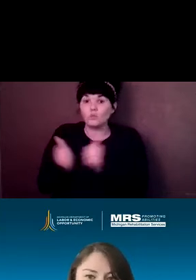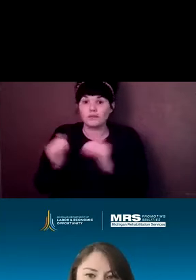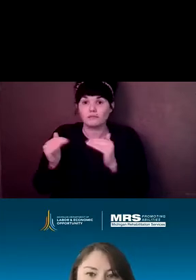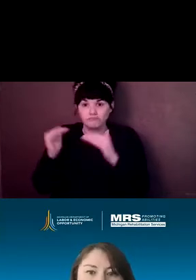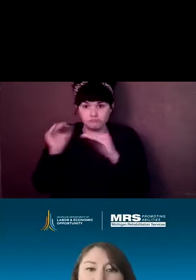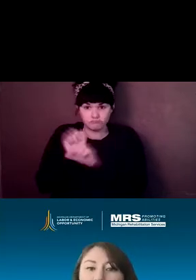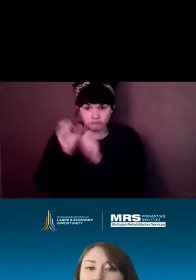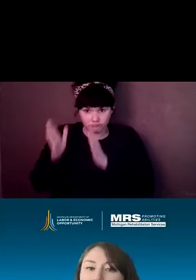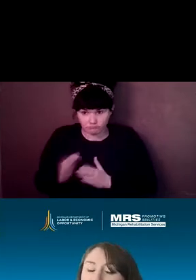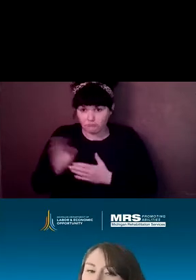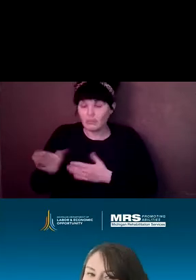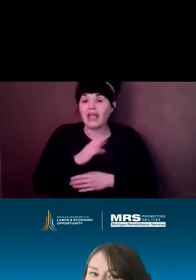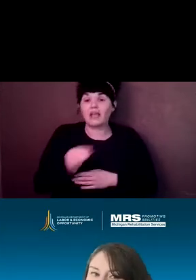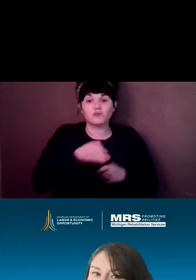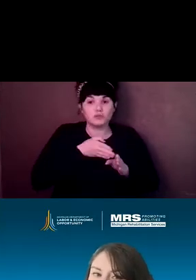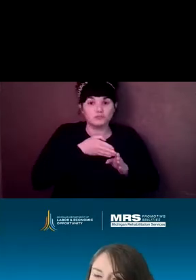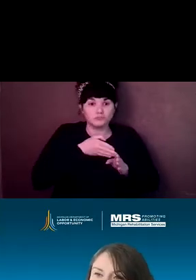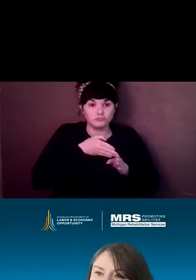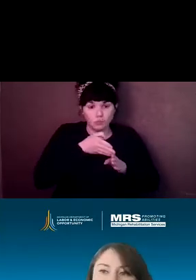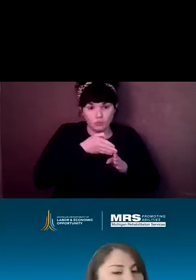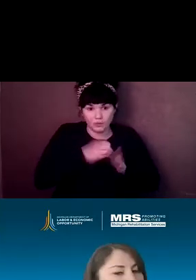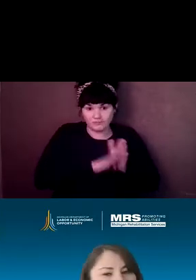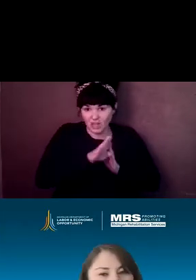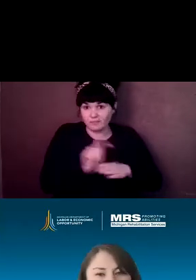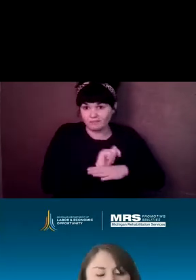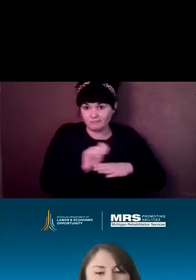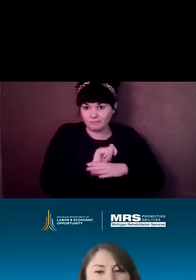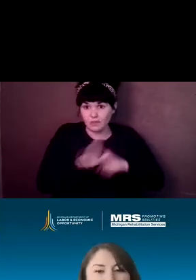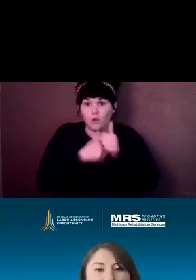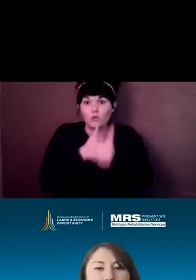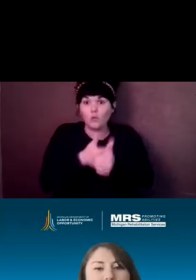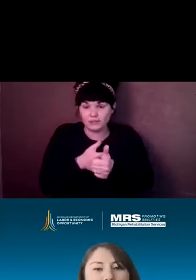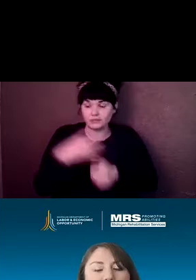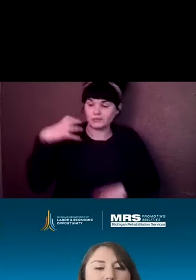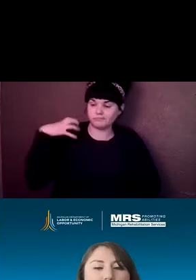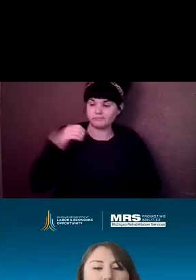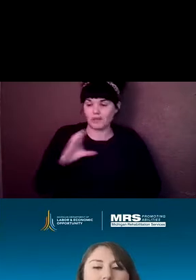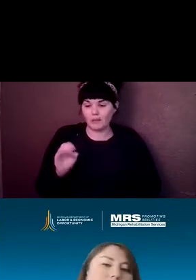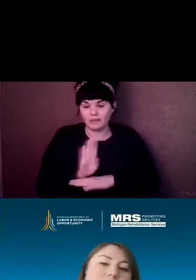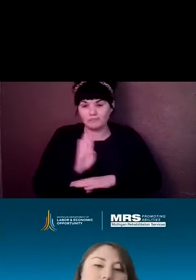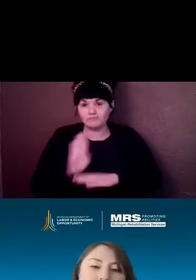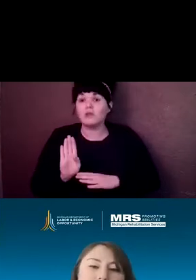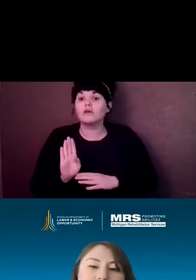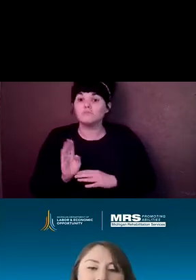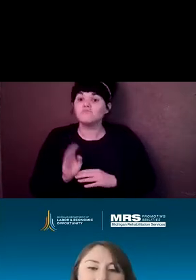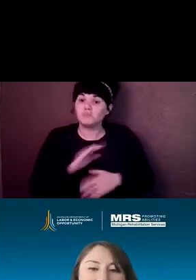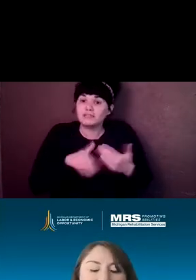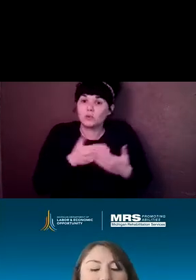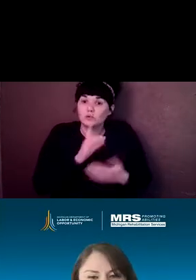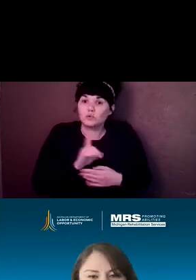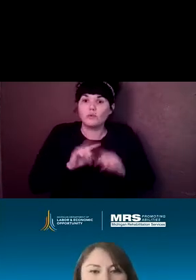development. According to employers, all of that was also true, but also they wanted to enable